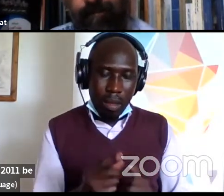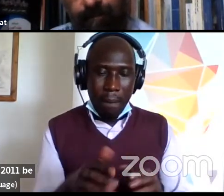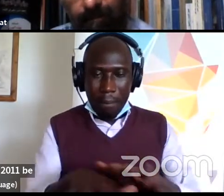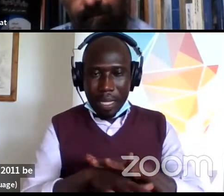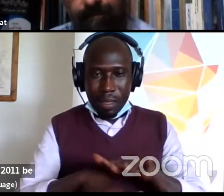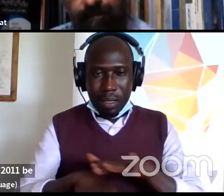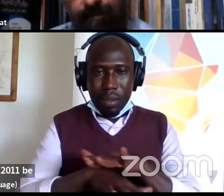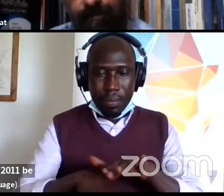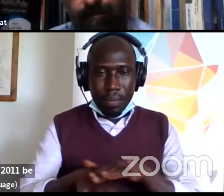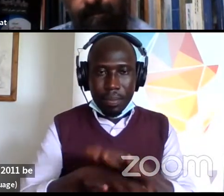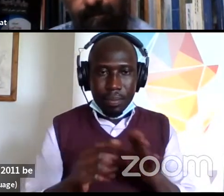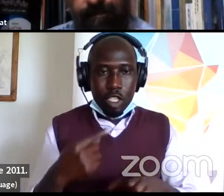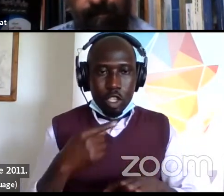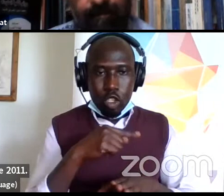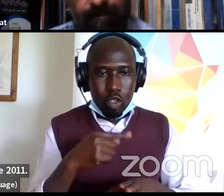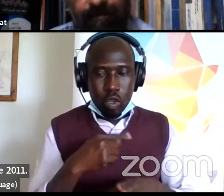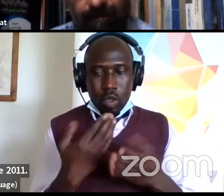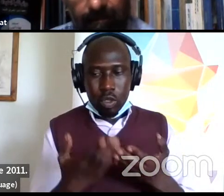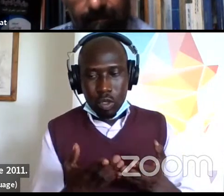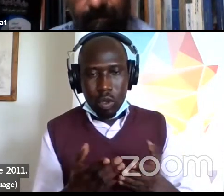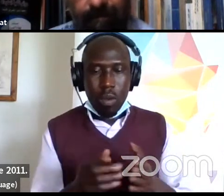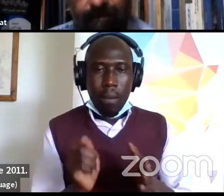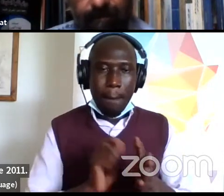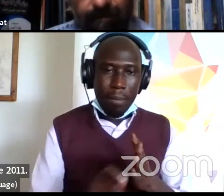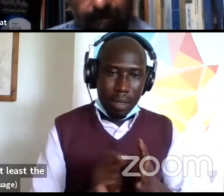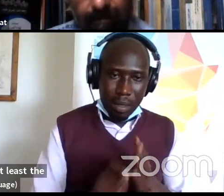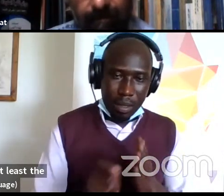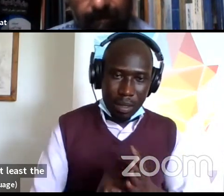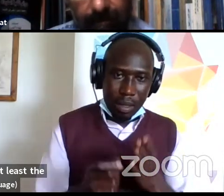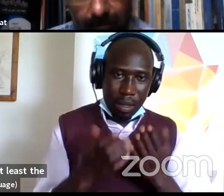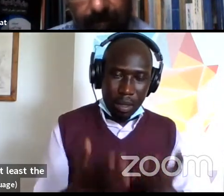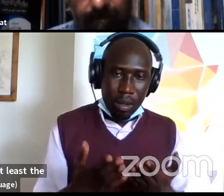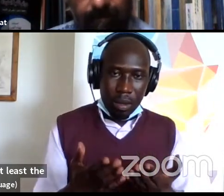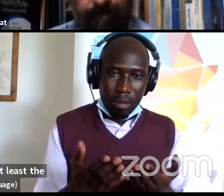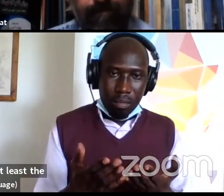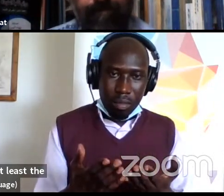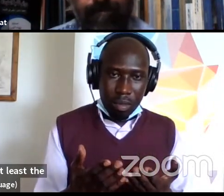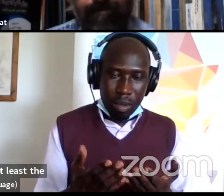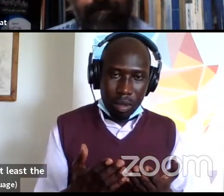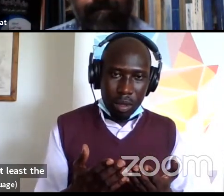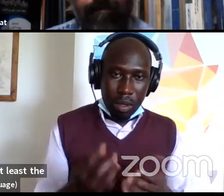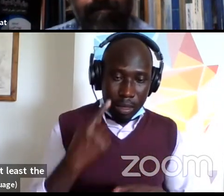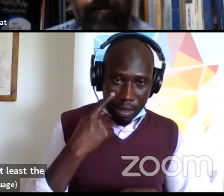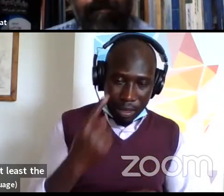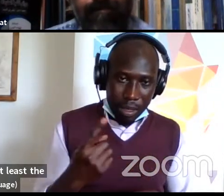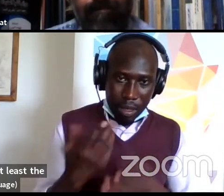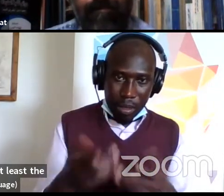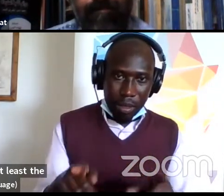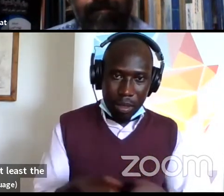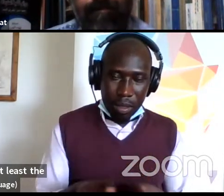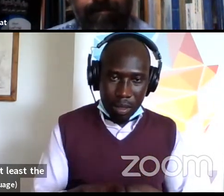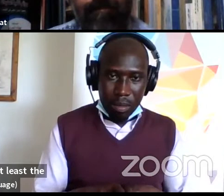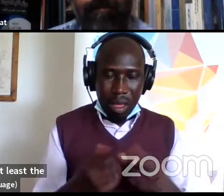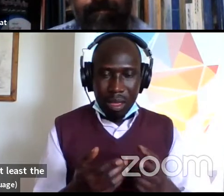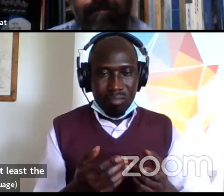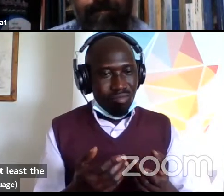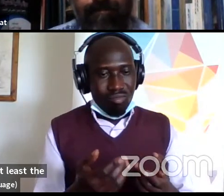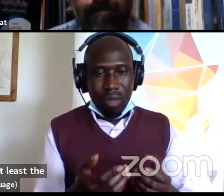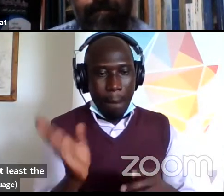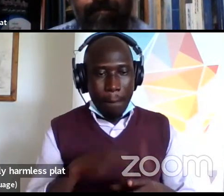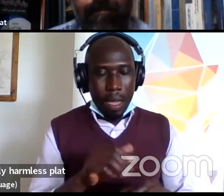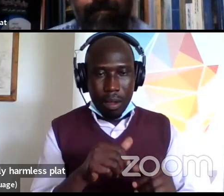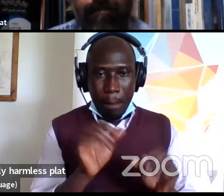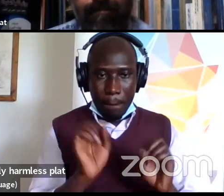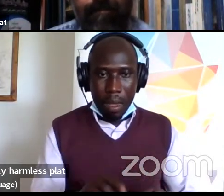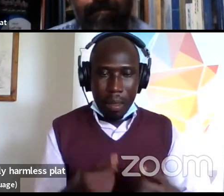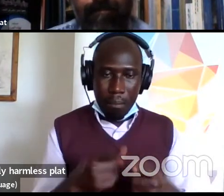basically the social media aspect, or at least the internet space, was viewed as a relatively harmless